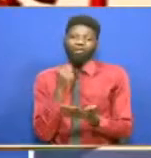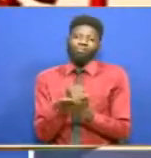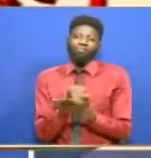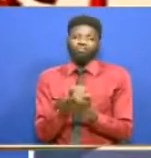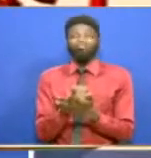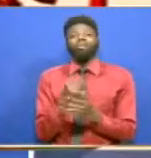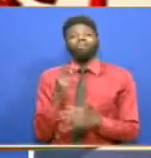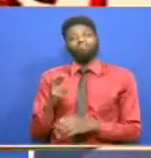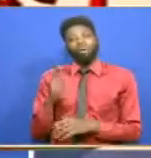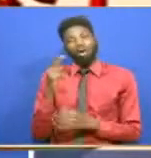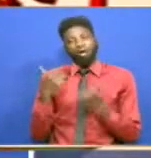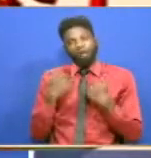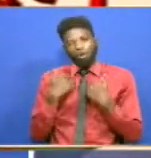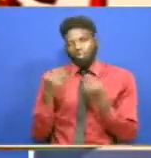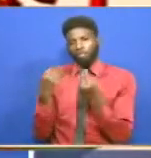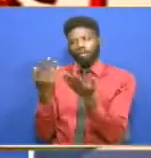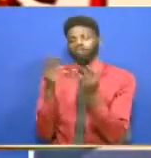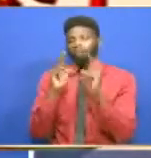the firearm.